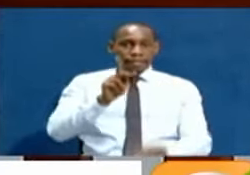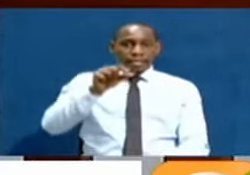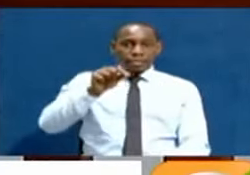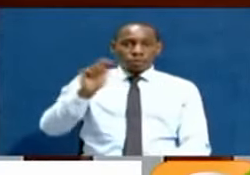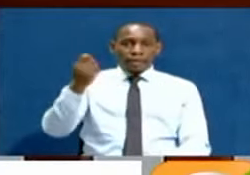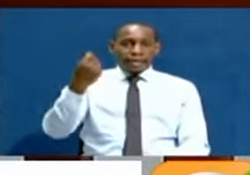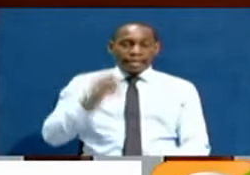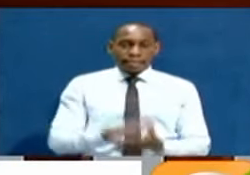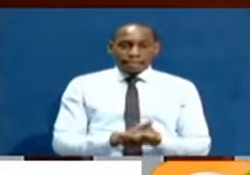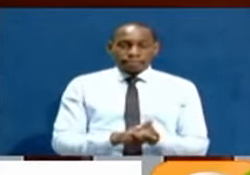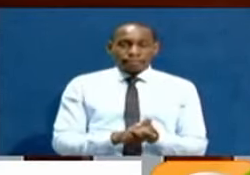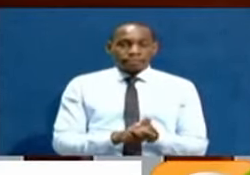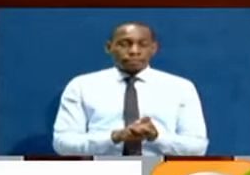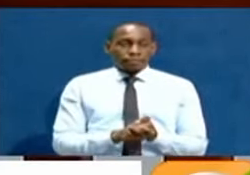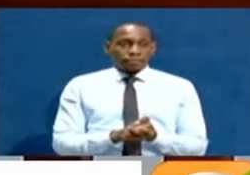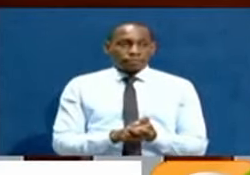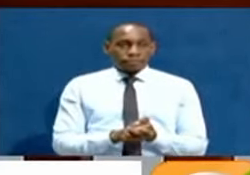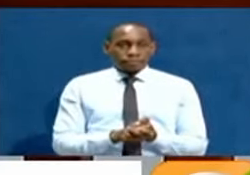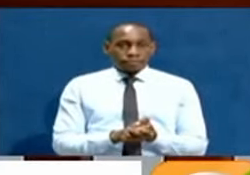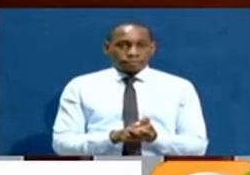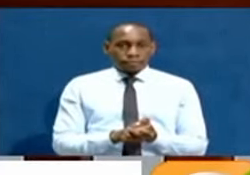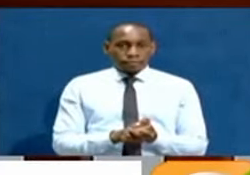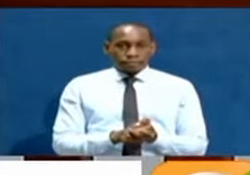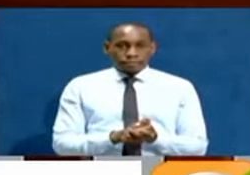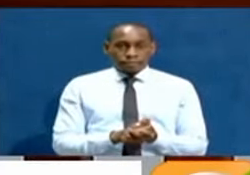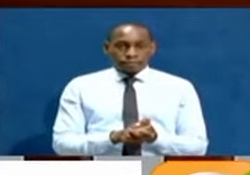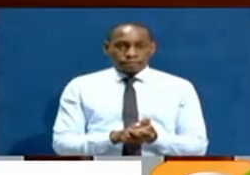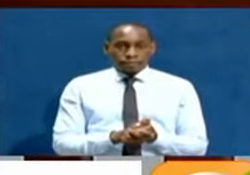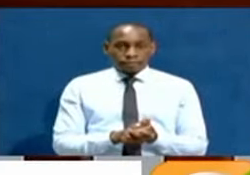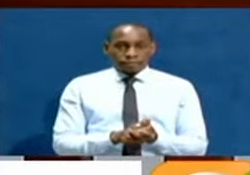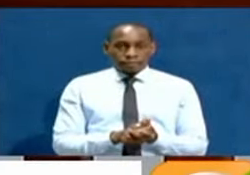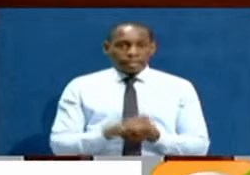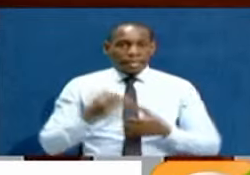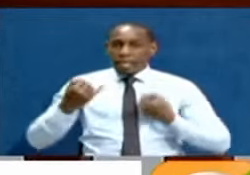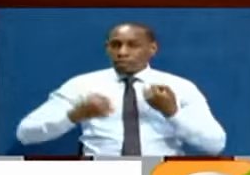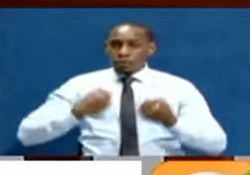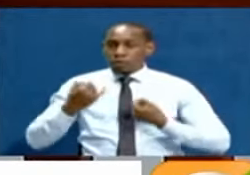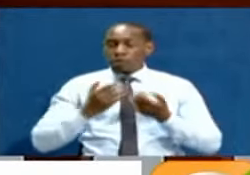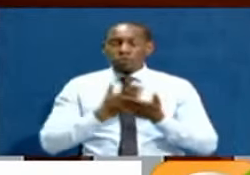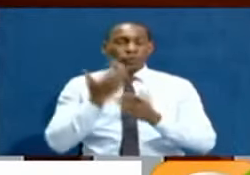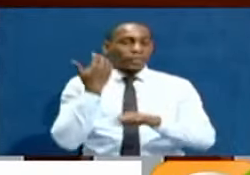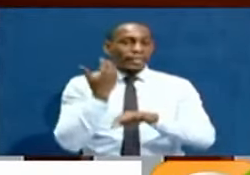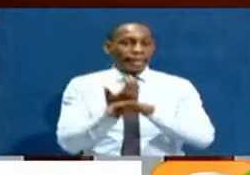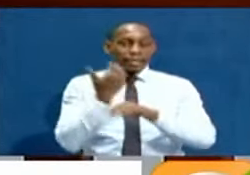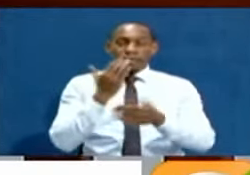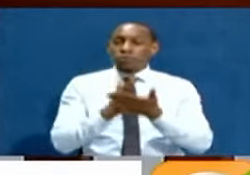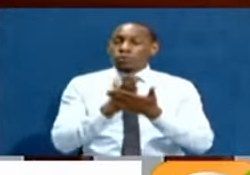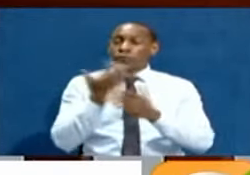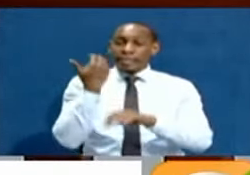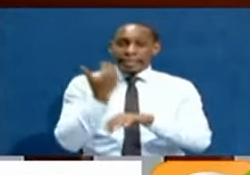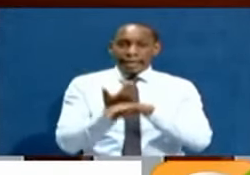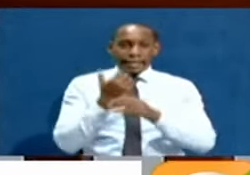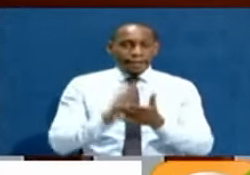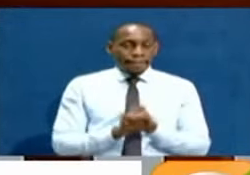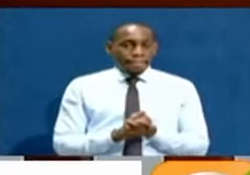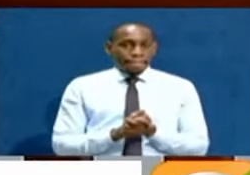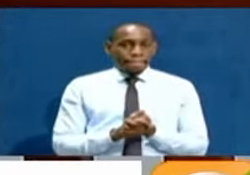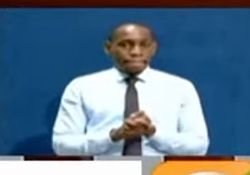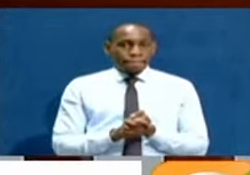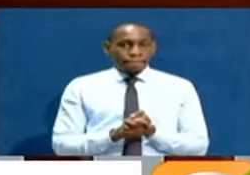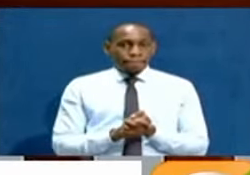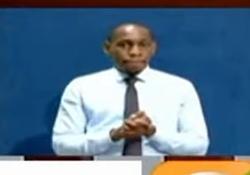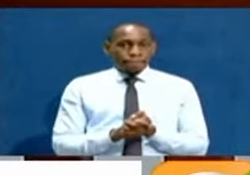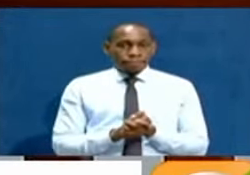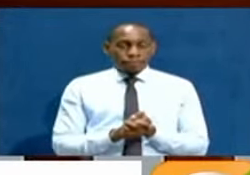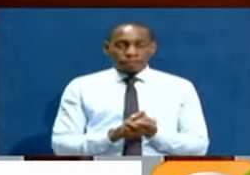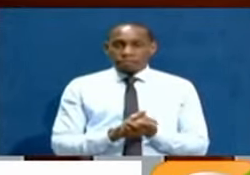Kenya. And that's why I'm there. Because I'm not a glutton for punishment. I don't enjoy it. It's tough. It's really tough. And it's